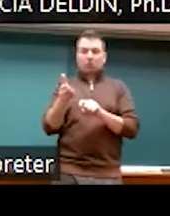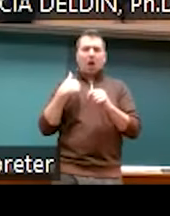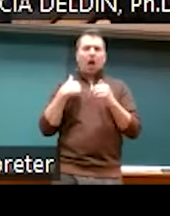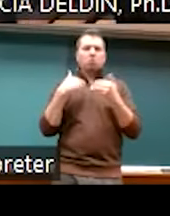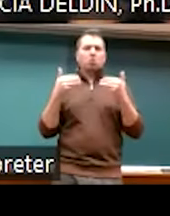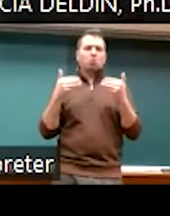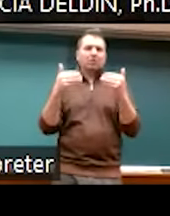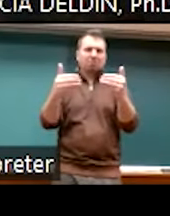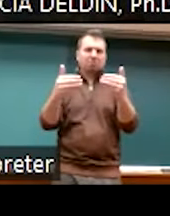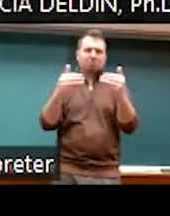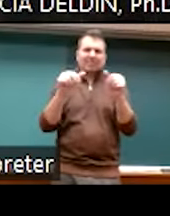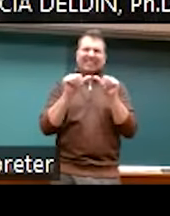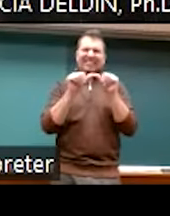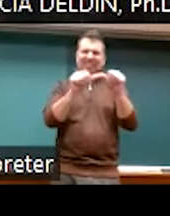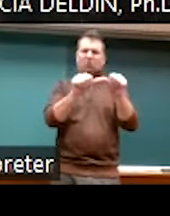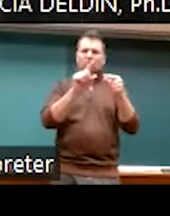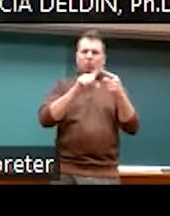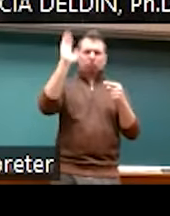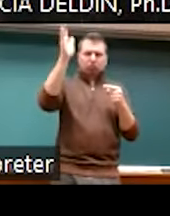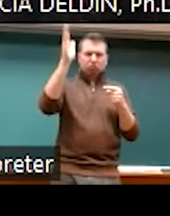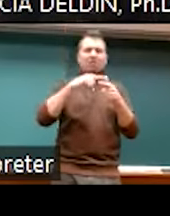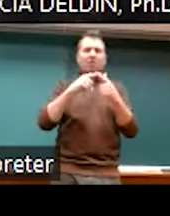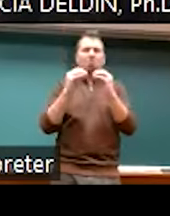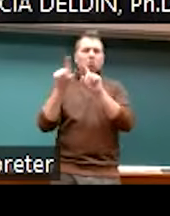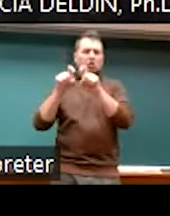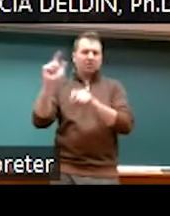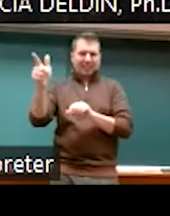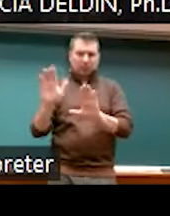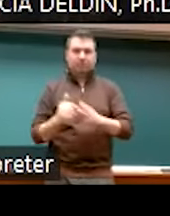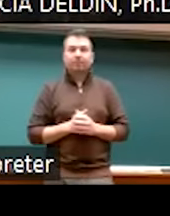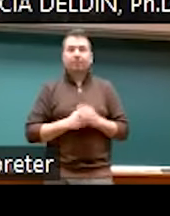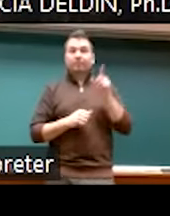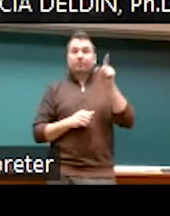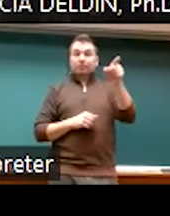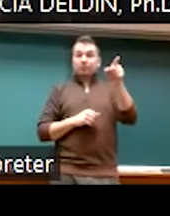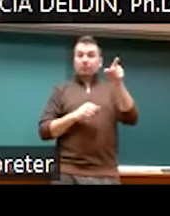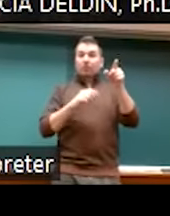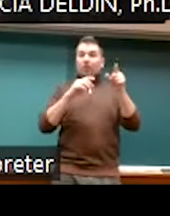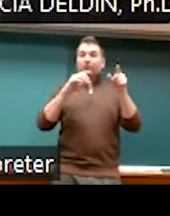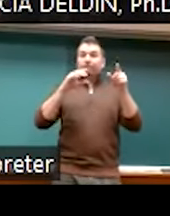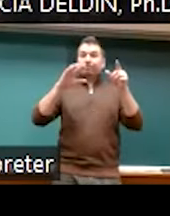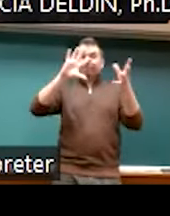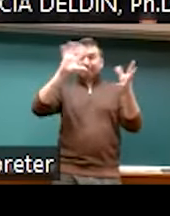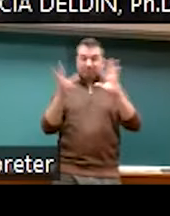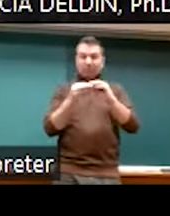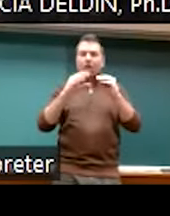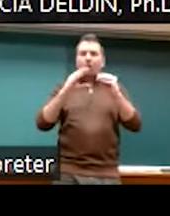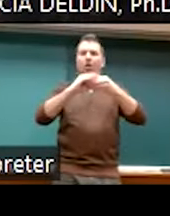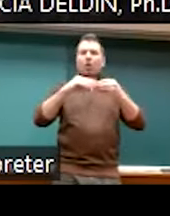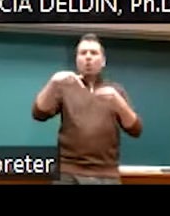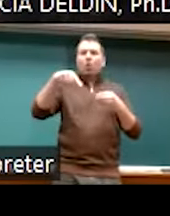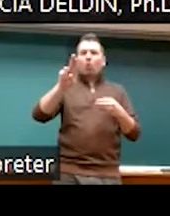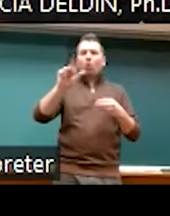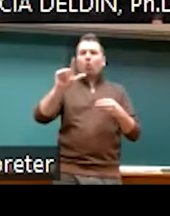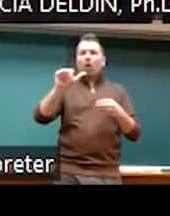we actually are doing a qualitative analysis of the responses people have to the program, because at the end of each program, when we ask them to refill